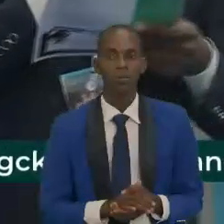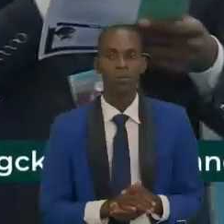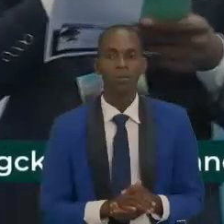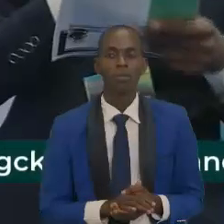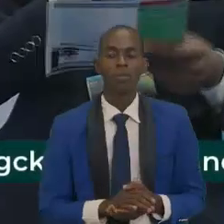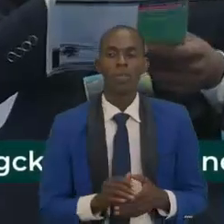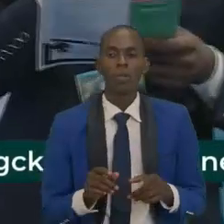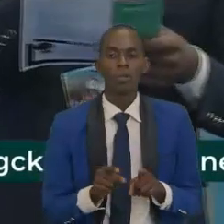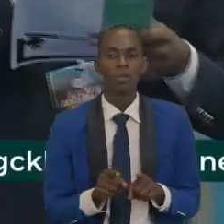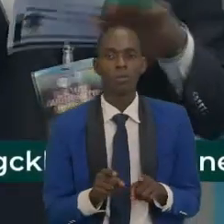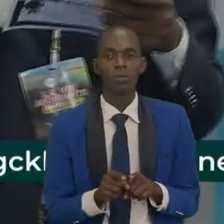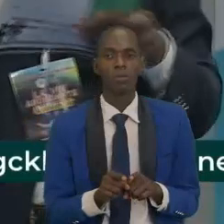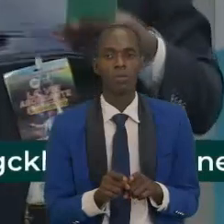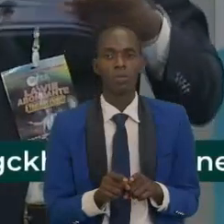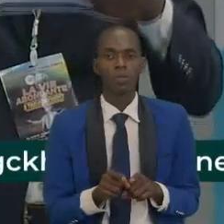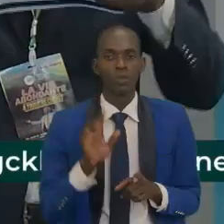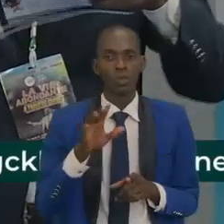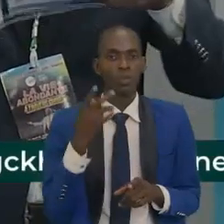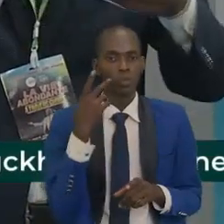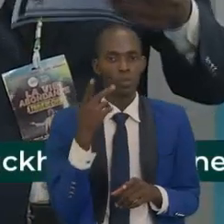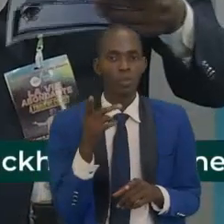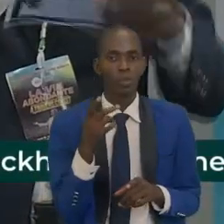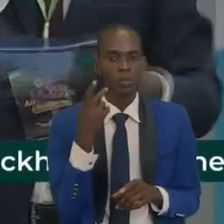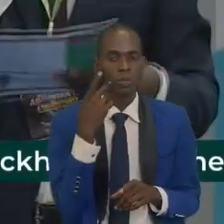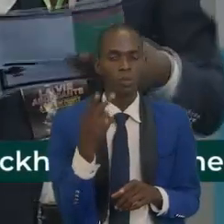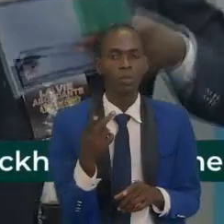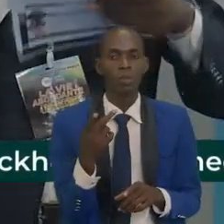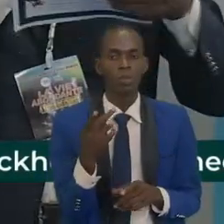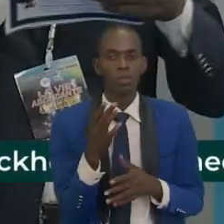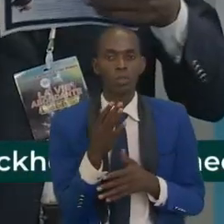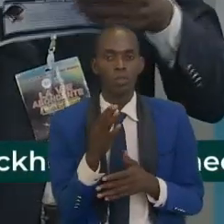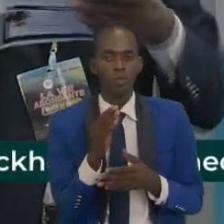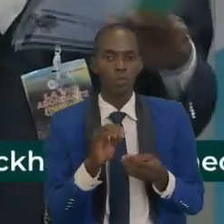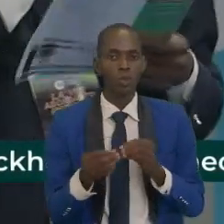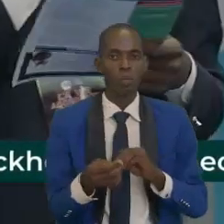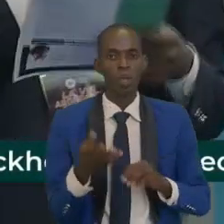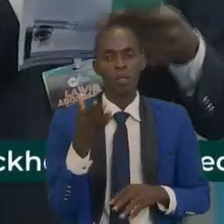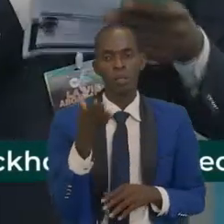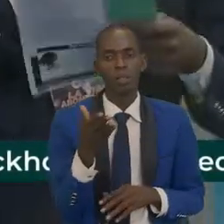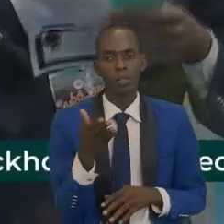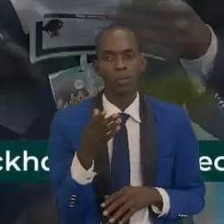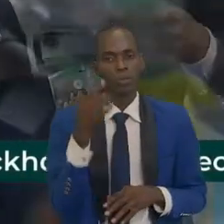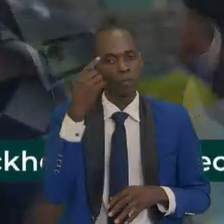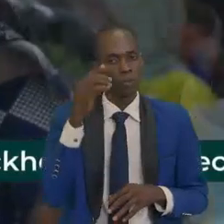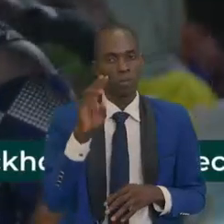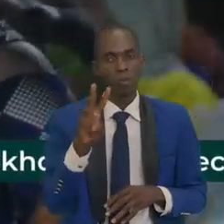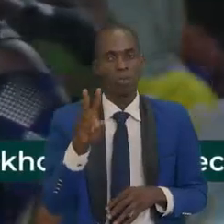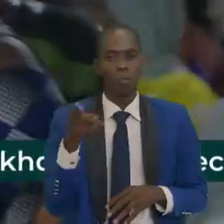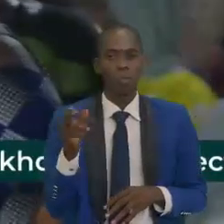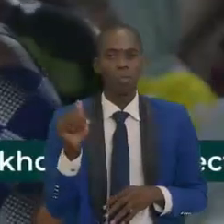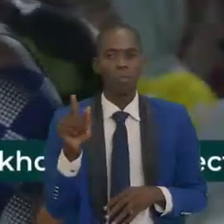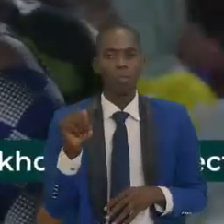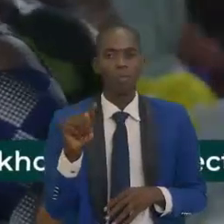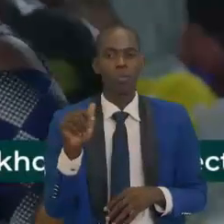Likewise, below the screen, we have some WhatsApp numbers that are passing on. You can also call, you